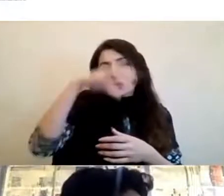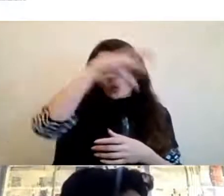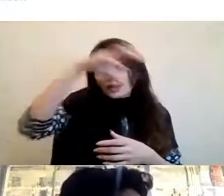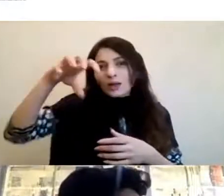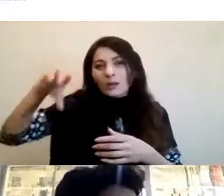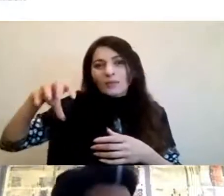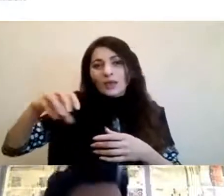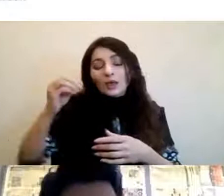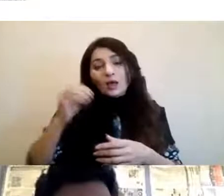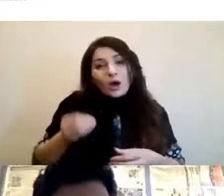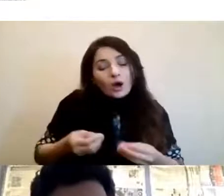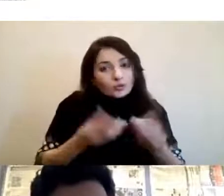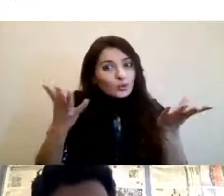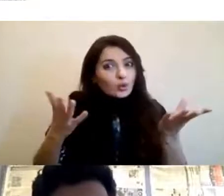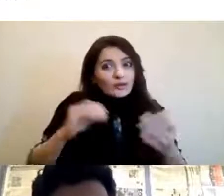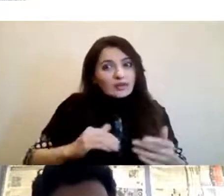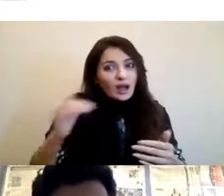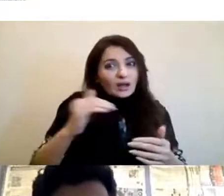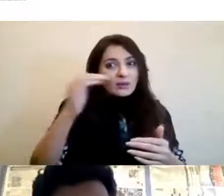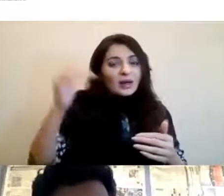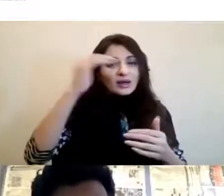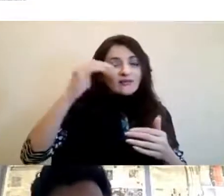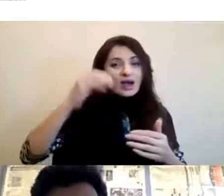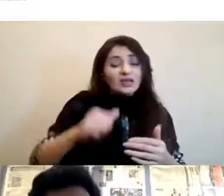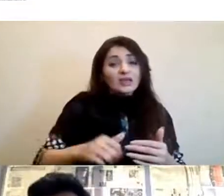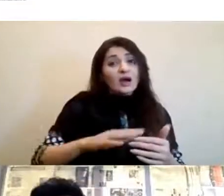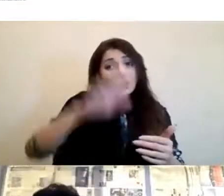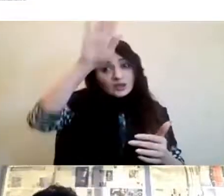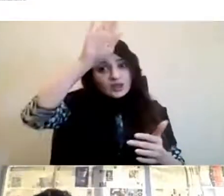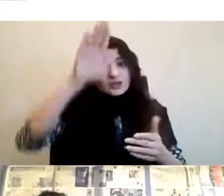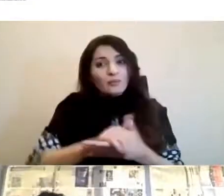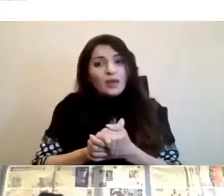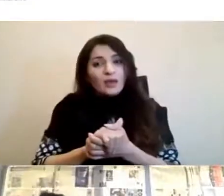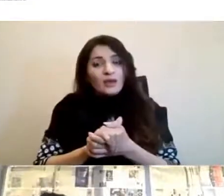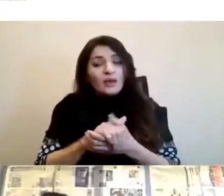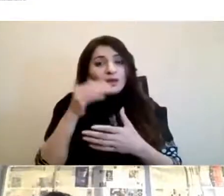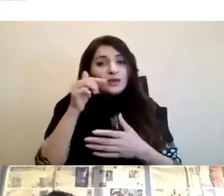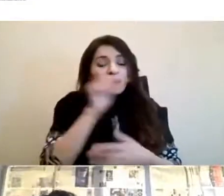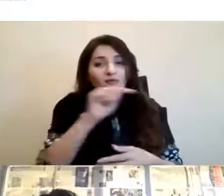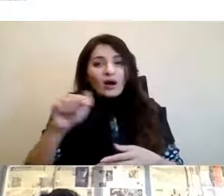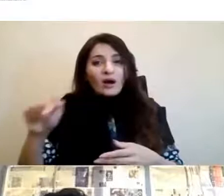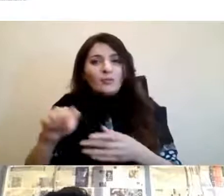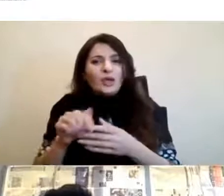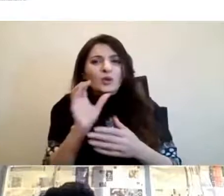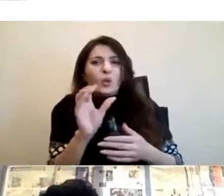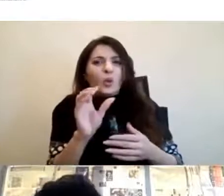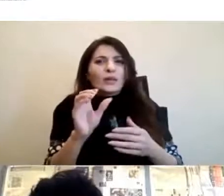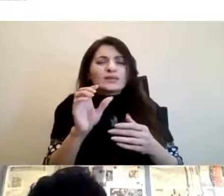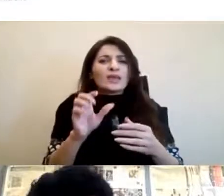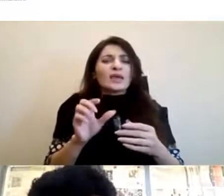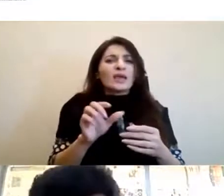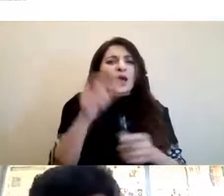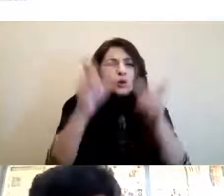And with OPD partnership, we also see that there is some capability and capacity to